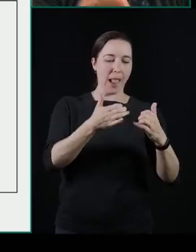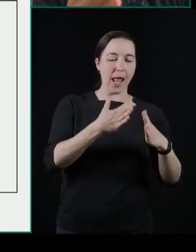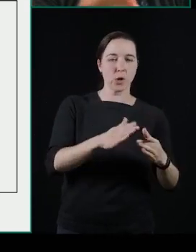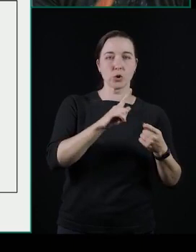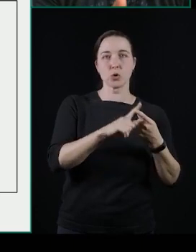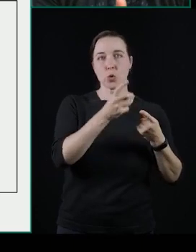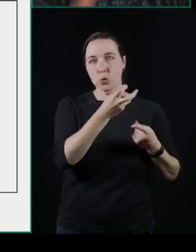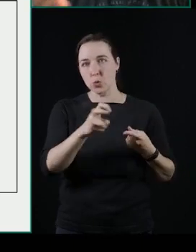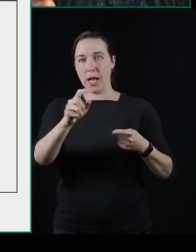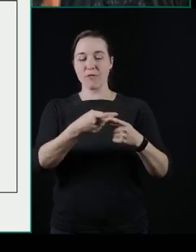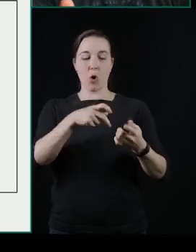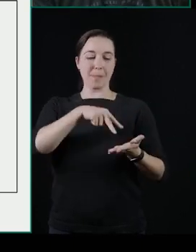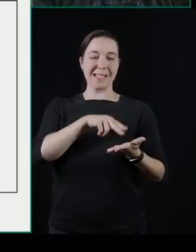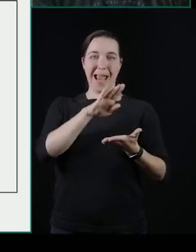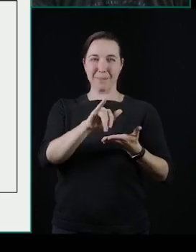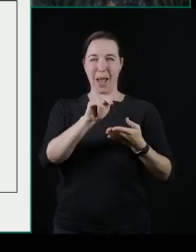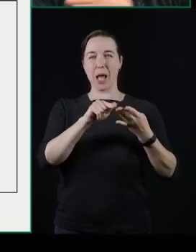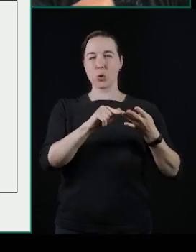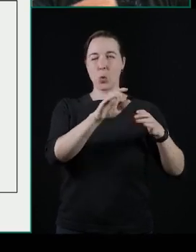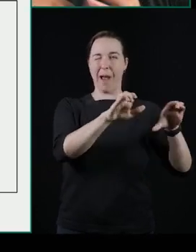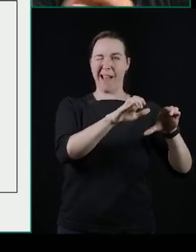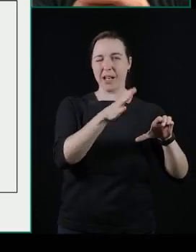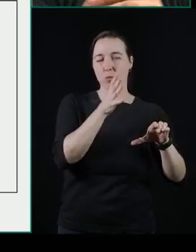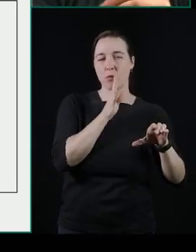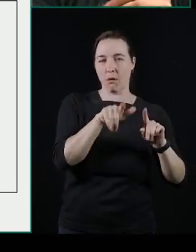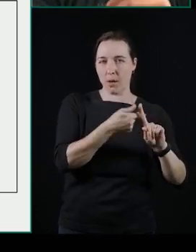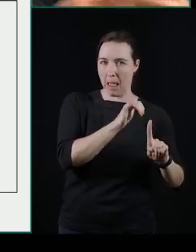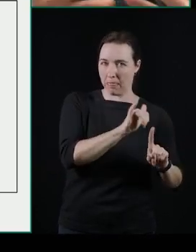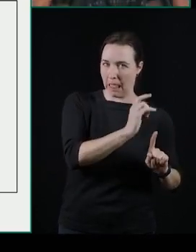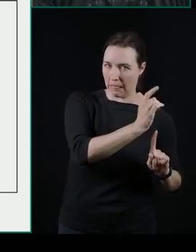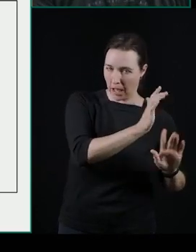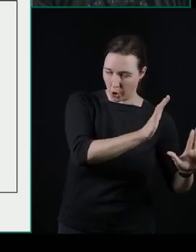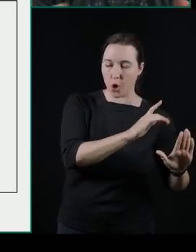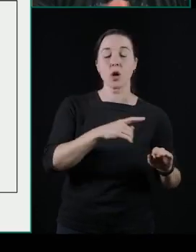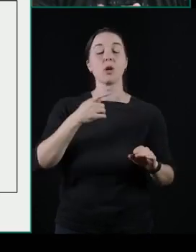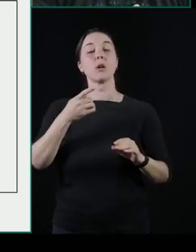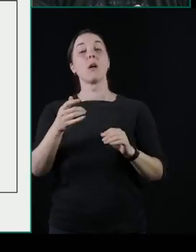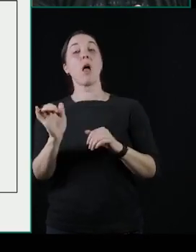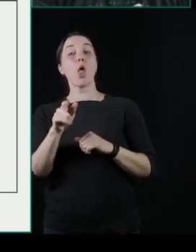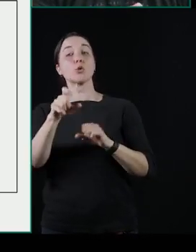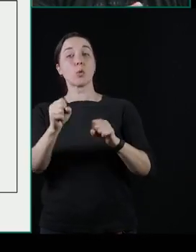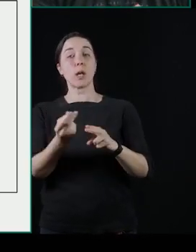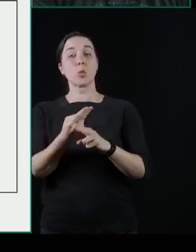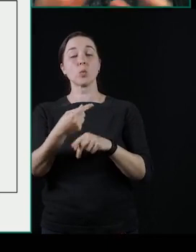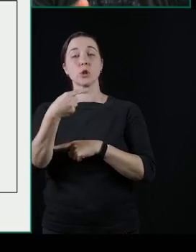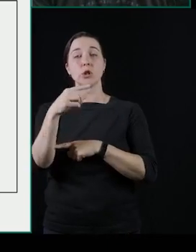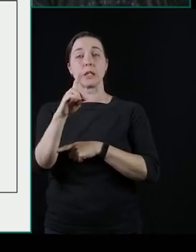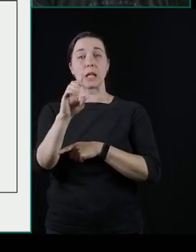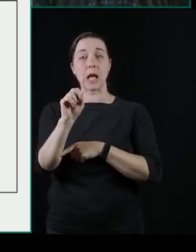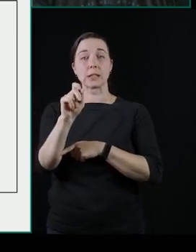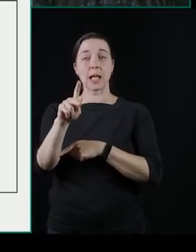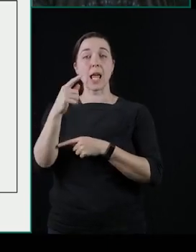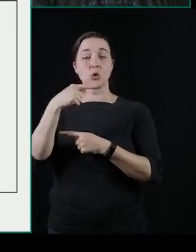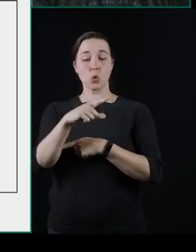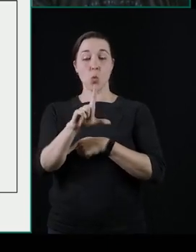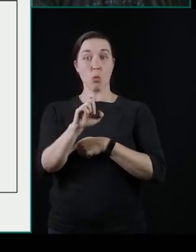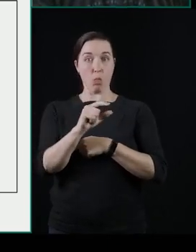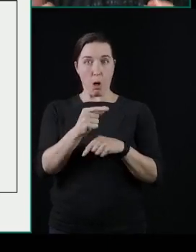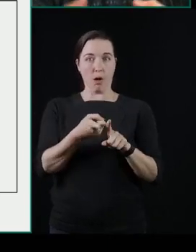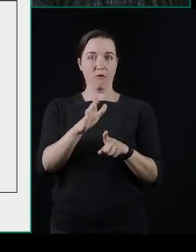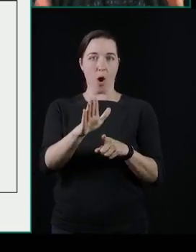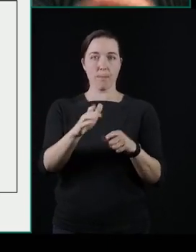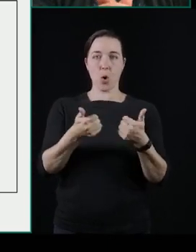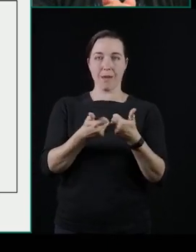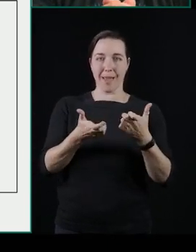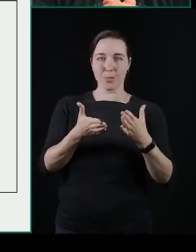game server from a standing by to active state. We'll talk about it later. Furthermore, you can use the GSDK to log from your game server, and